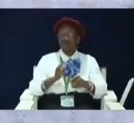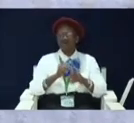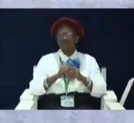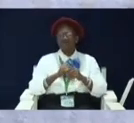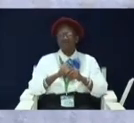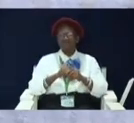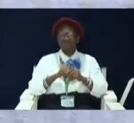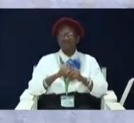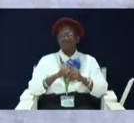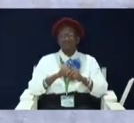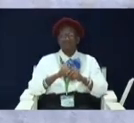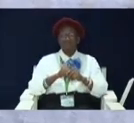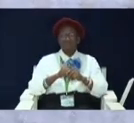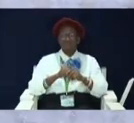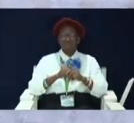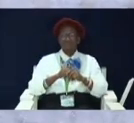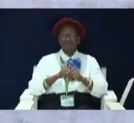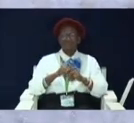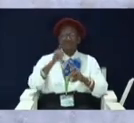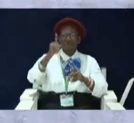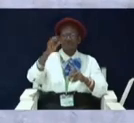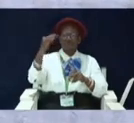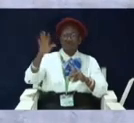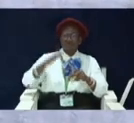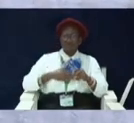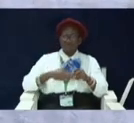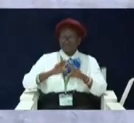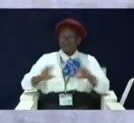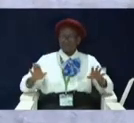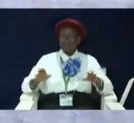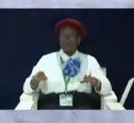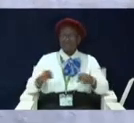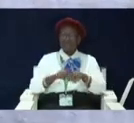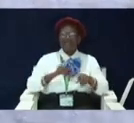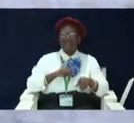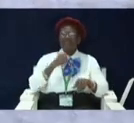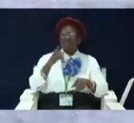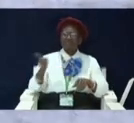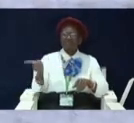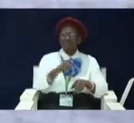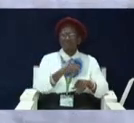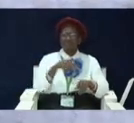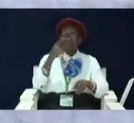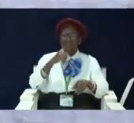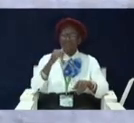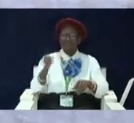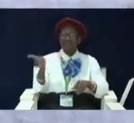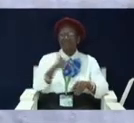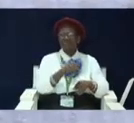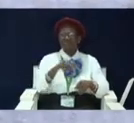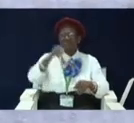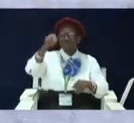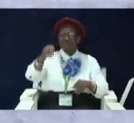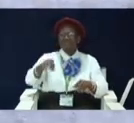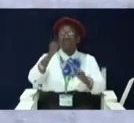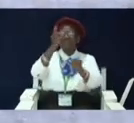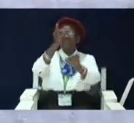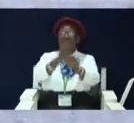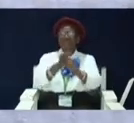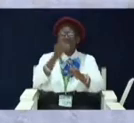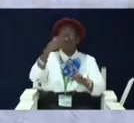And then one of my children, like I told you, said that you need faith for you to get